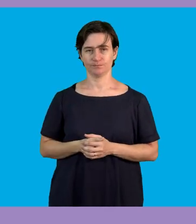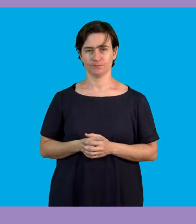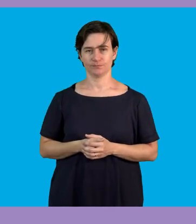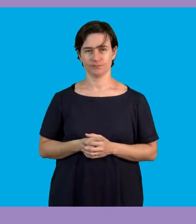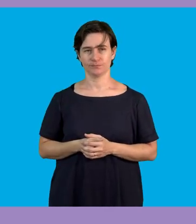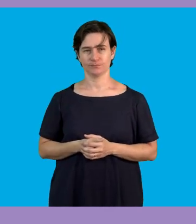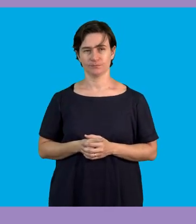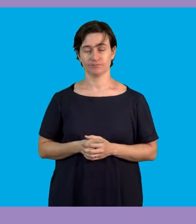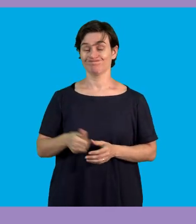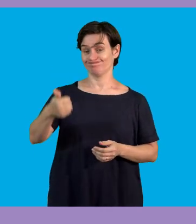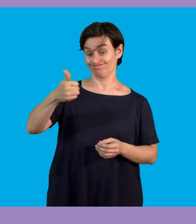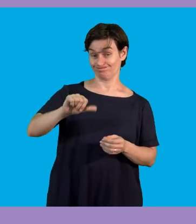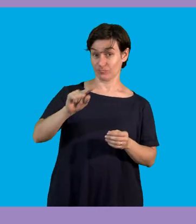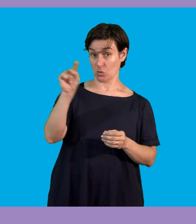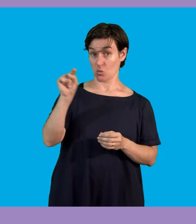2.